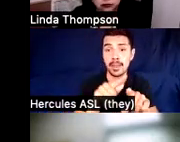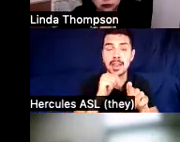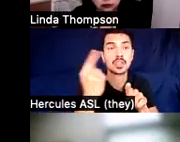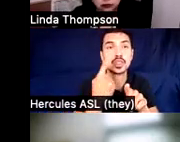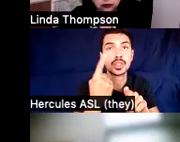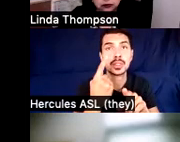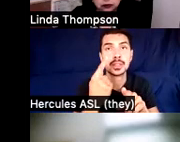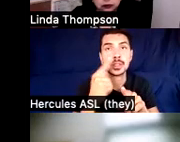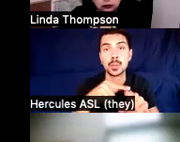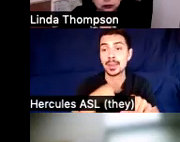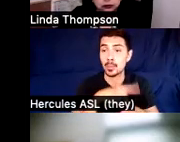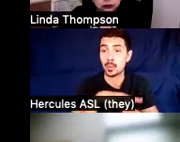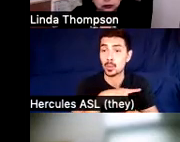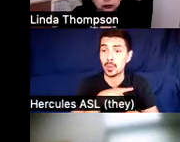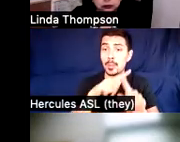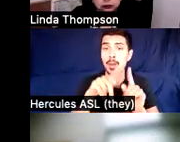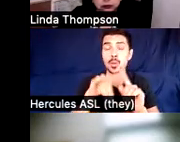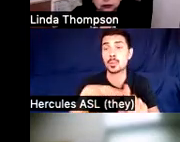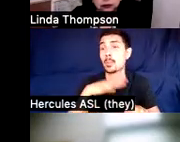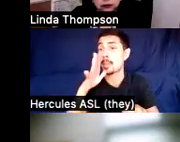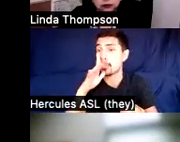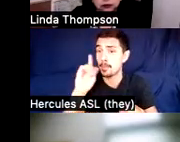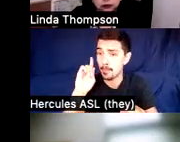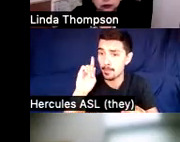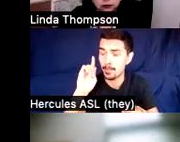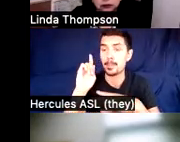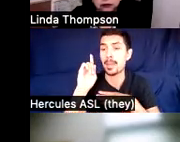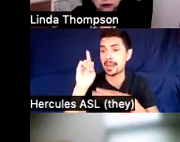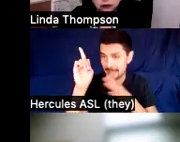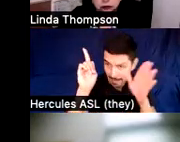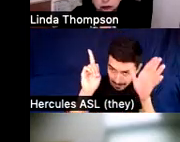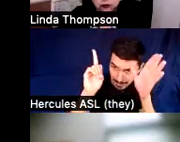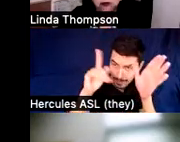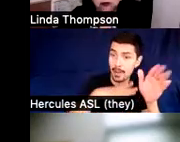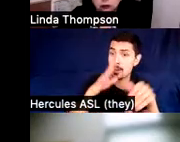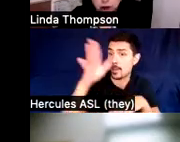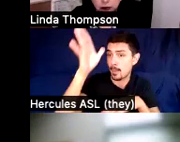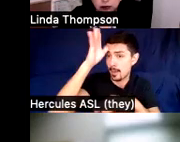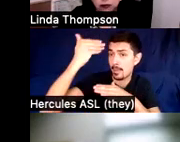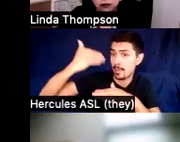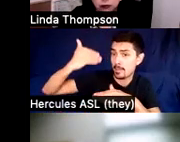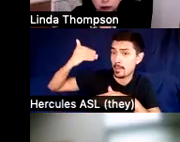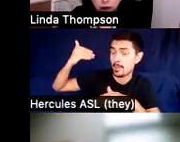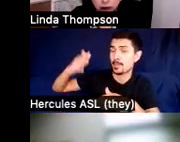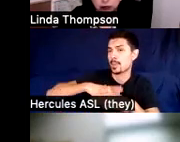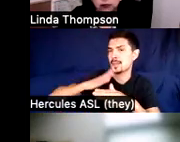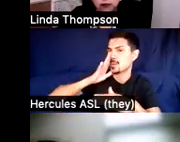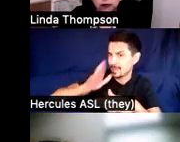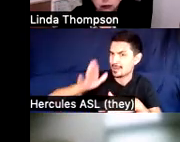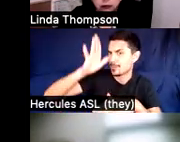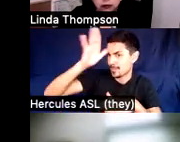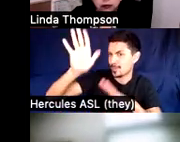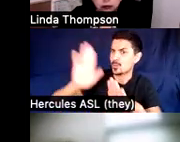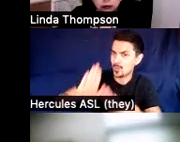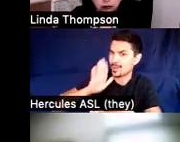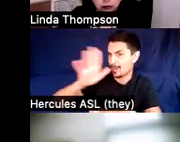me personally, but to my mom, to my dad, to my grandma and grandpa, right? To my great grandma and grandpa. So